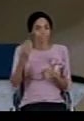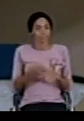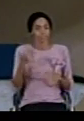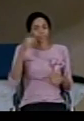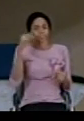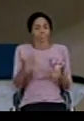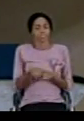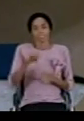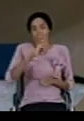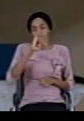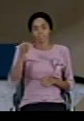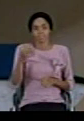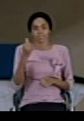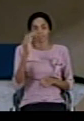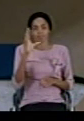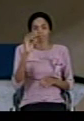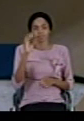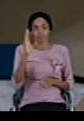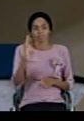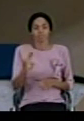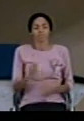Jacob.